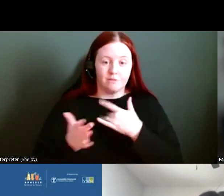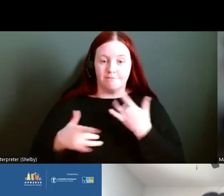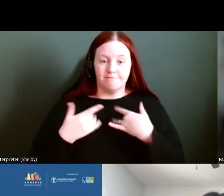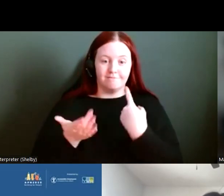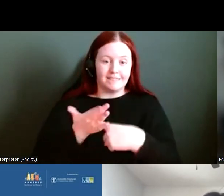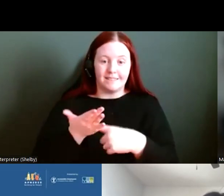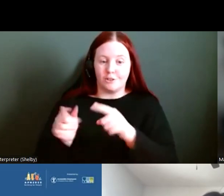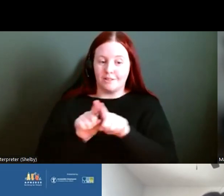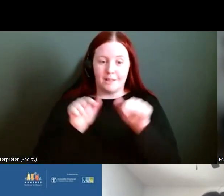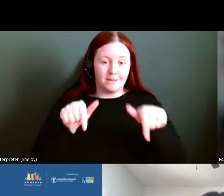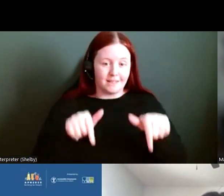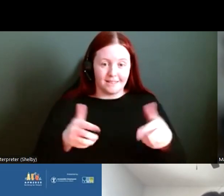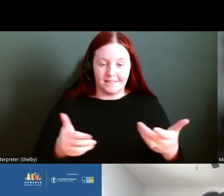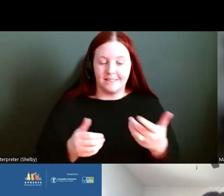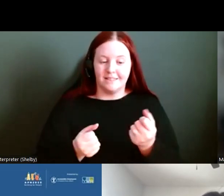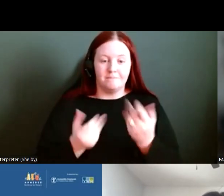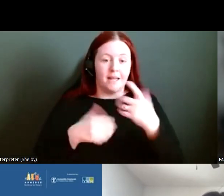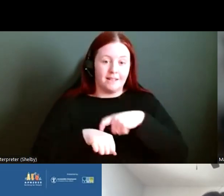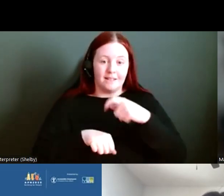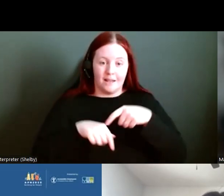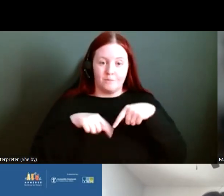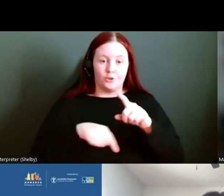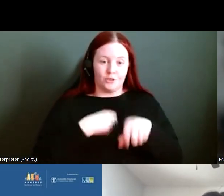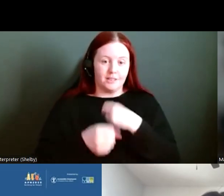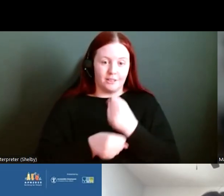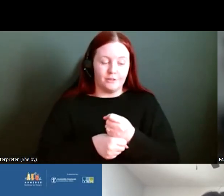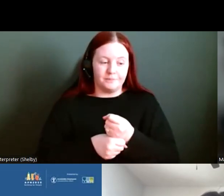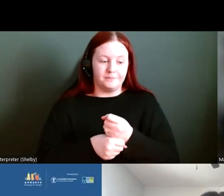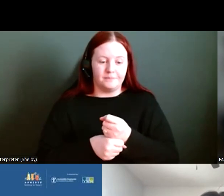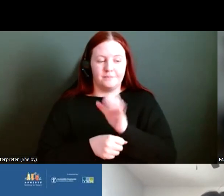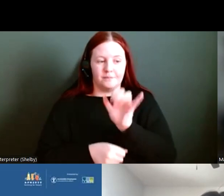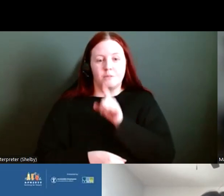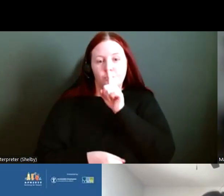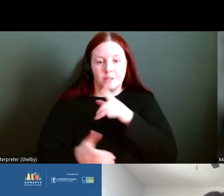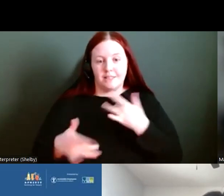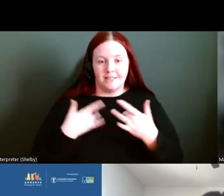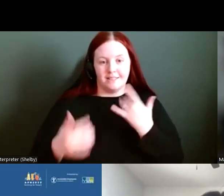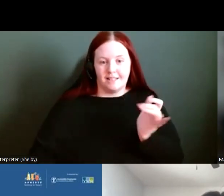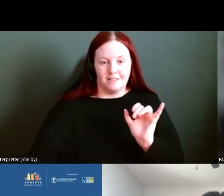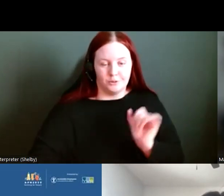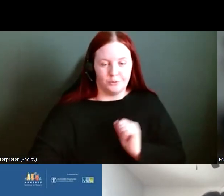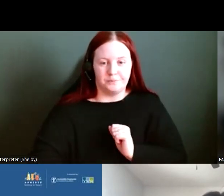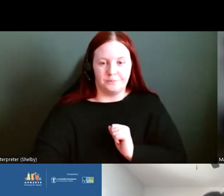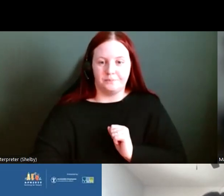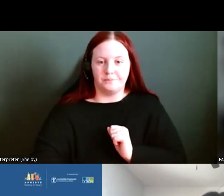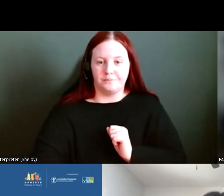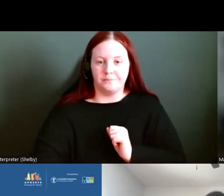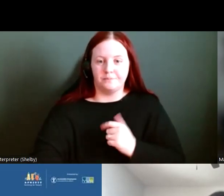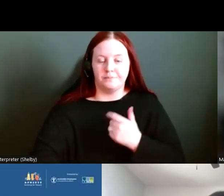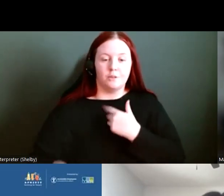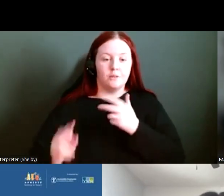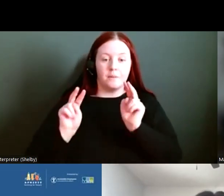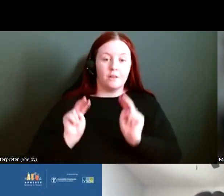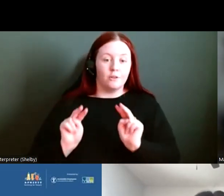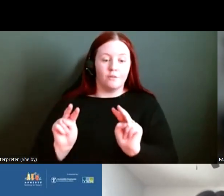this many times a year, which has been a real treat as well. So looking forward to bringing some of